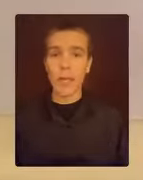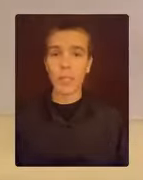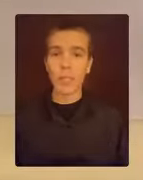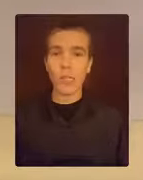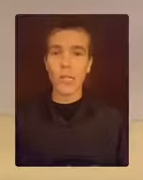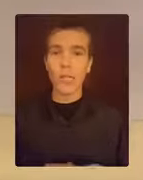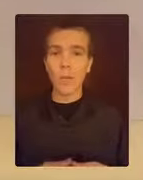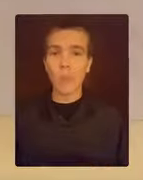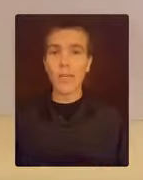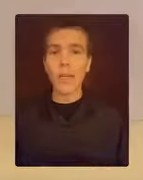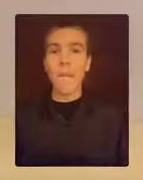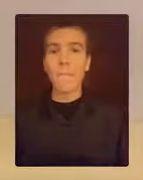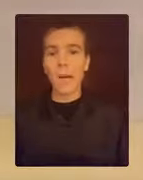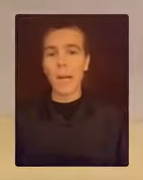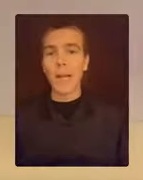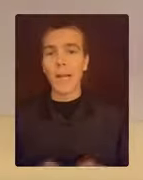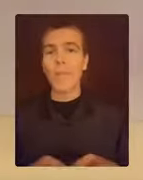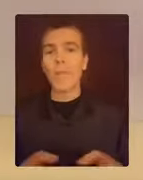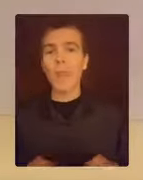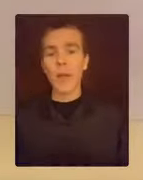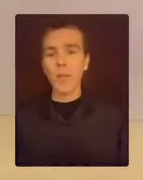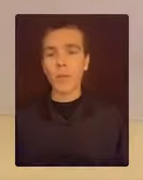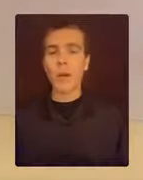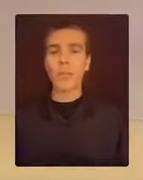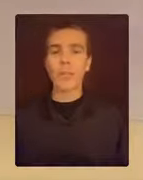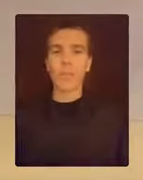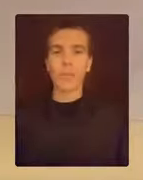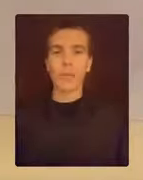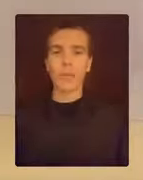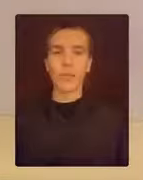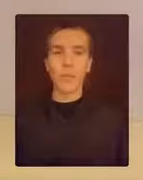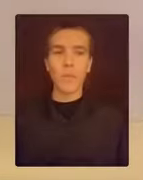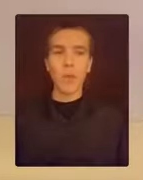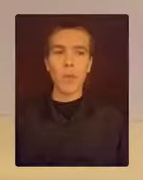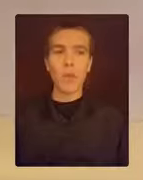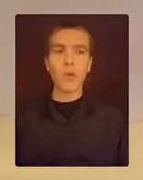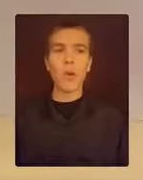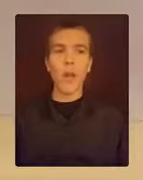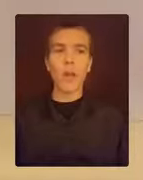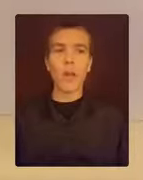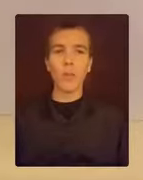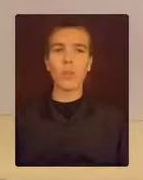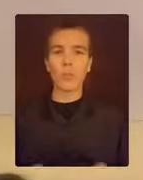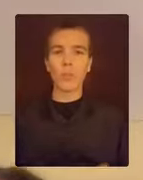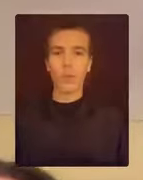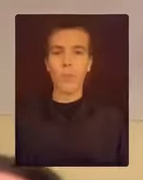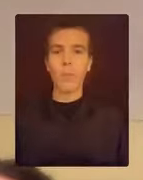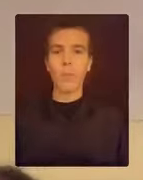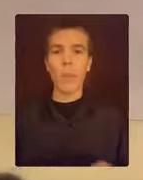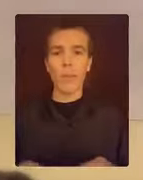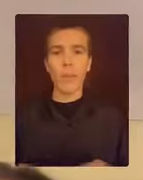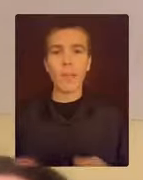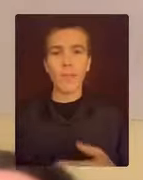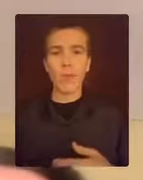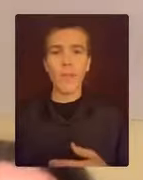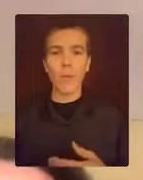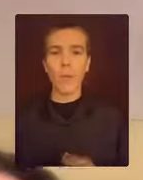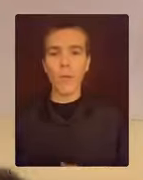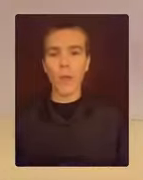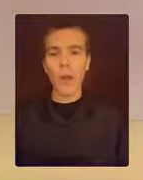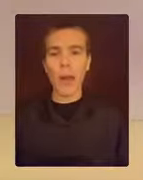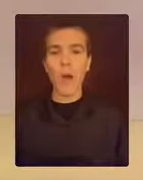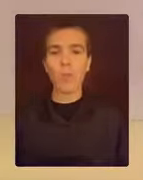to actually complete. But if you follow this process directly, you can lucid dream within